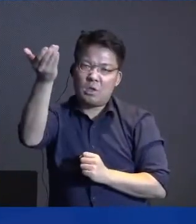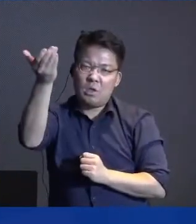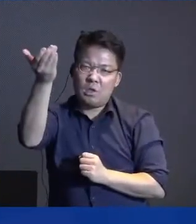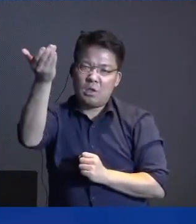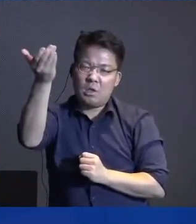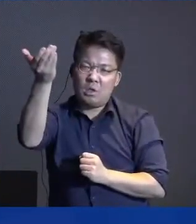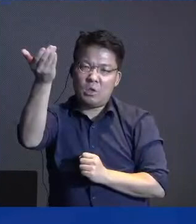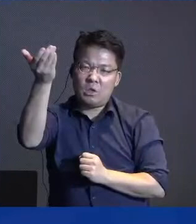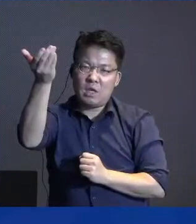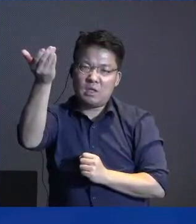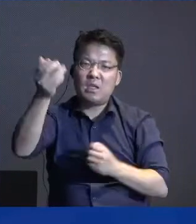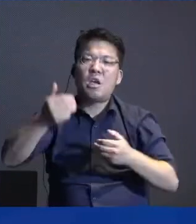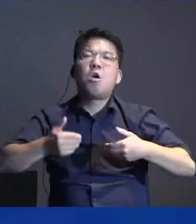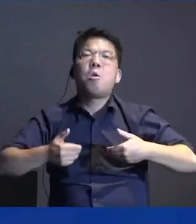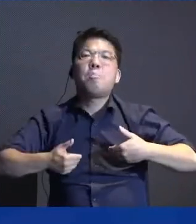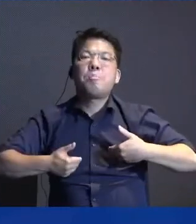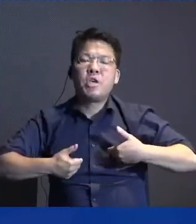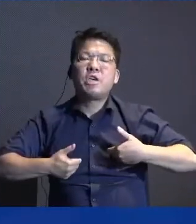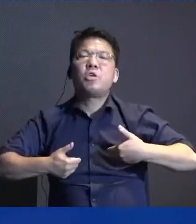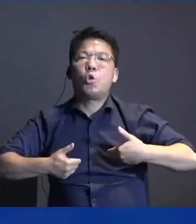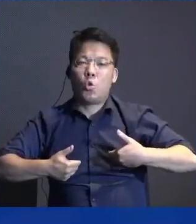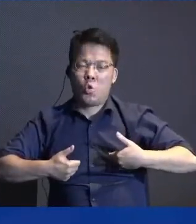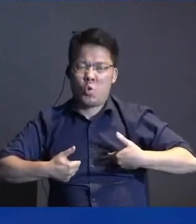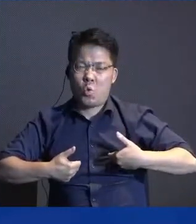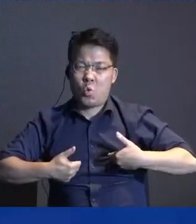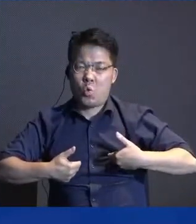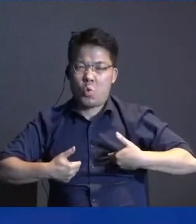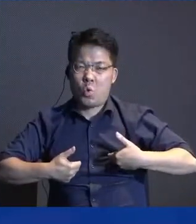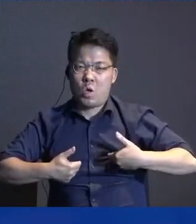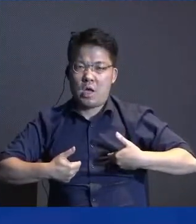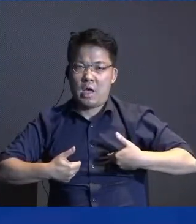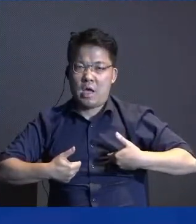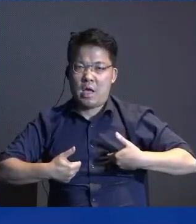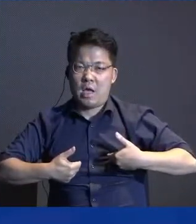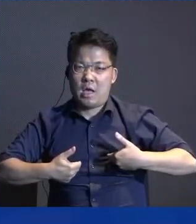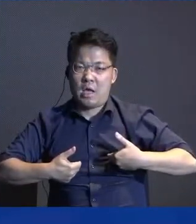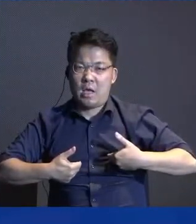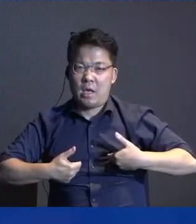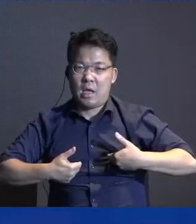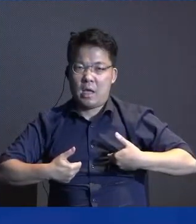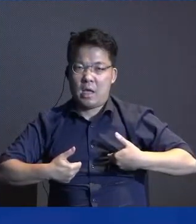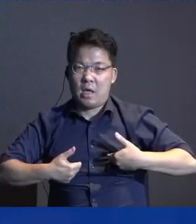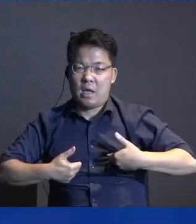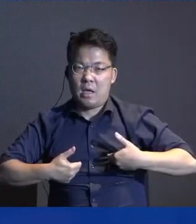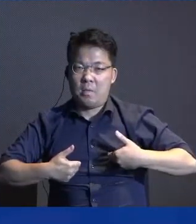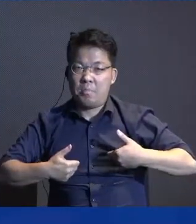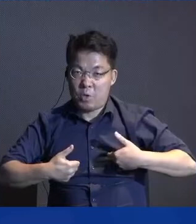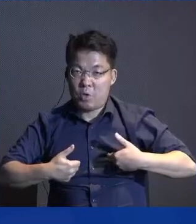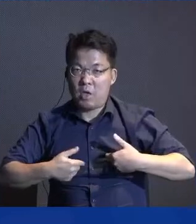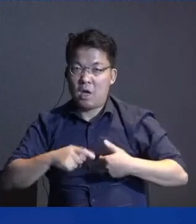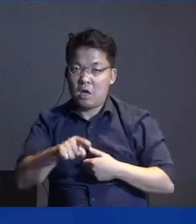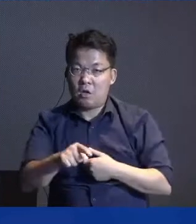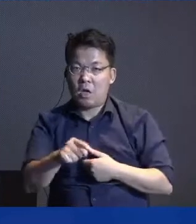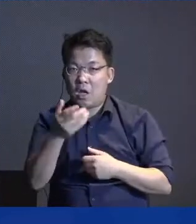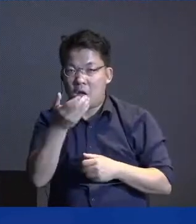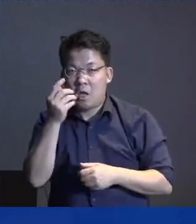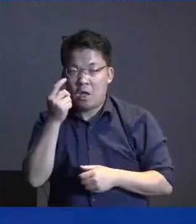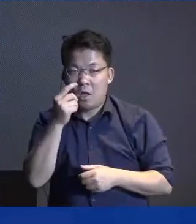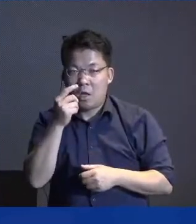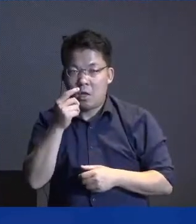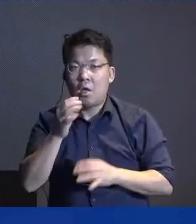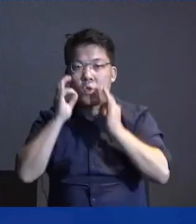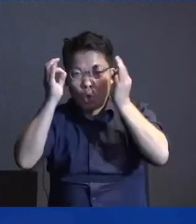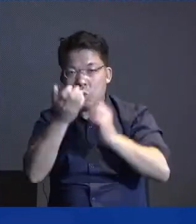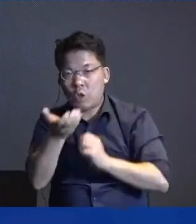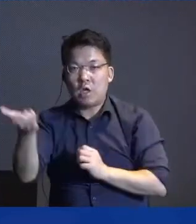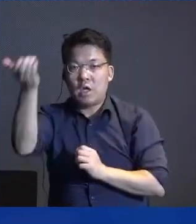think that's why we are here to discuss mental health and emotional health of older adults